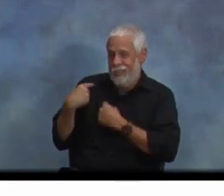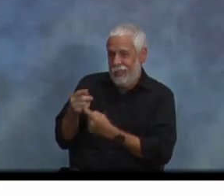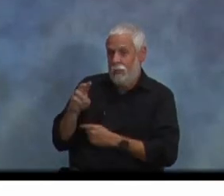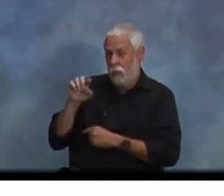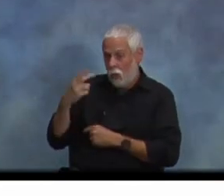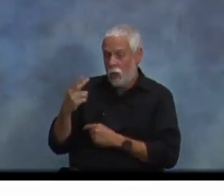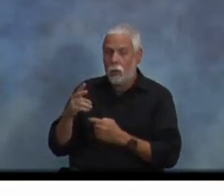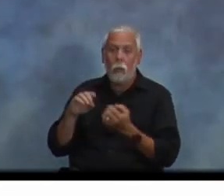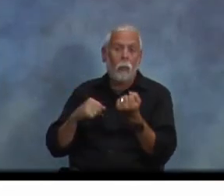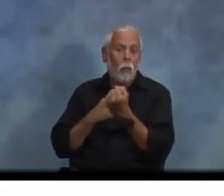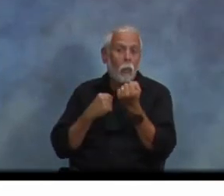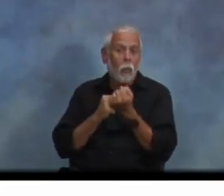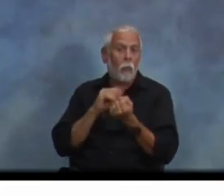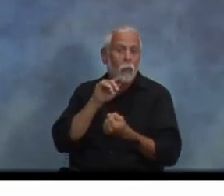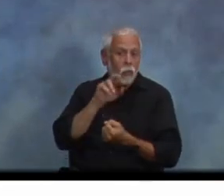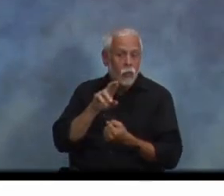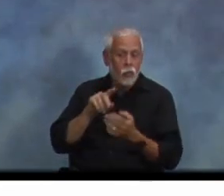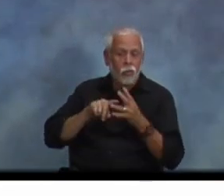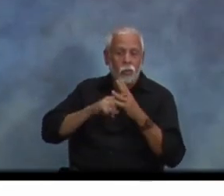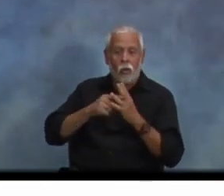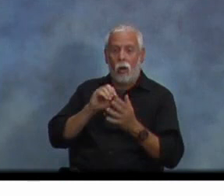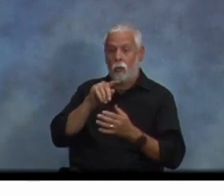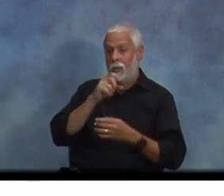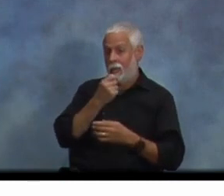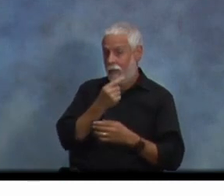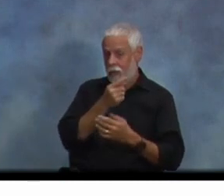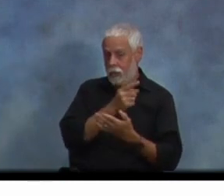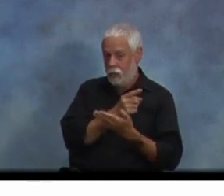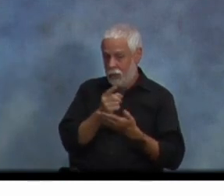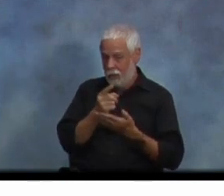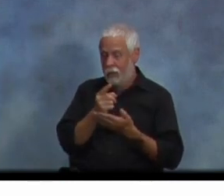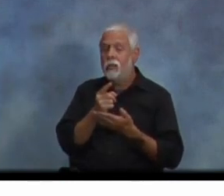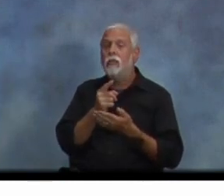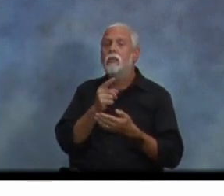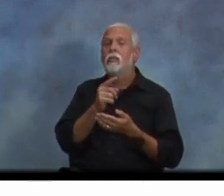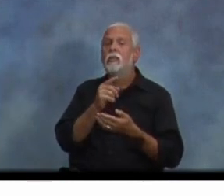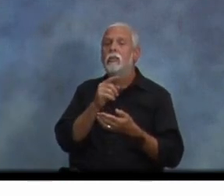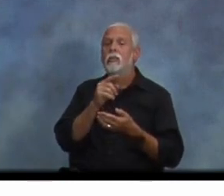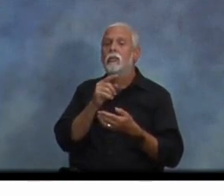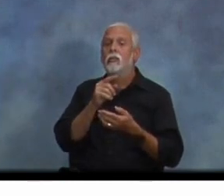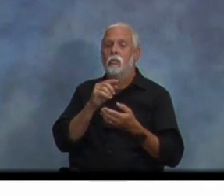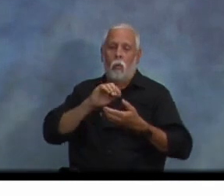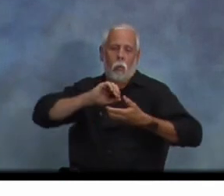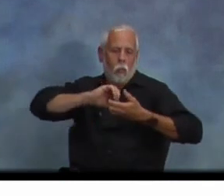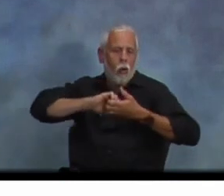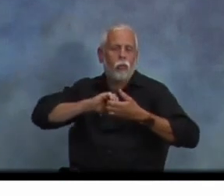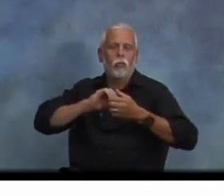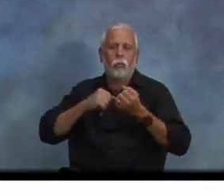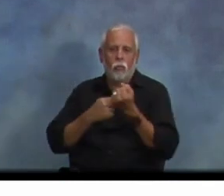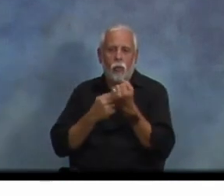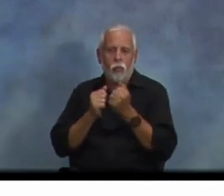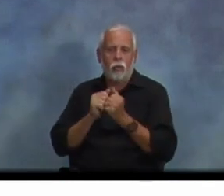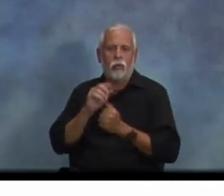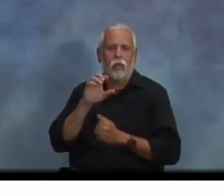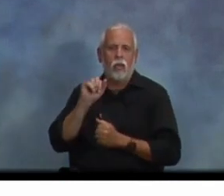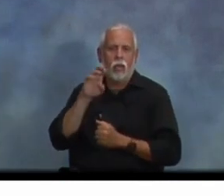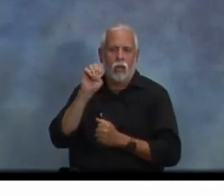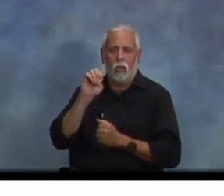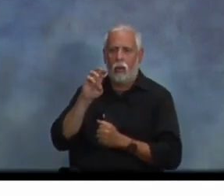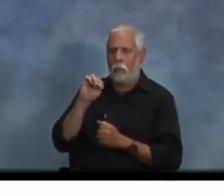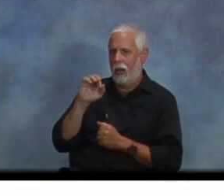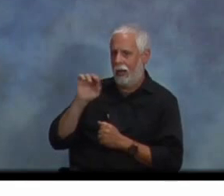March. Boosters began the week of October 11th, and we're getting and partnering and have support through CareMedics for